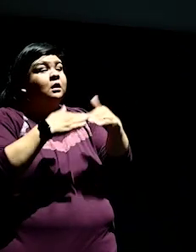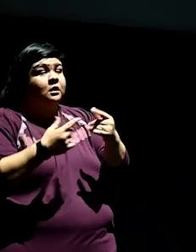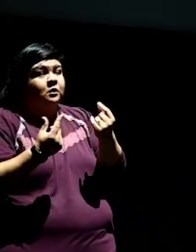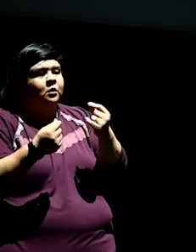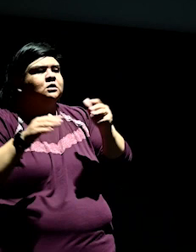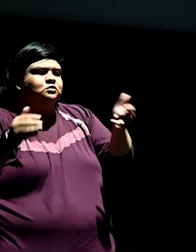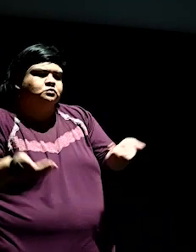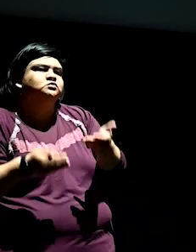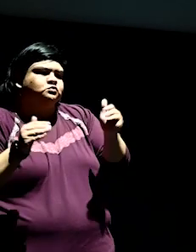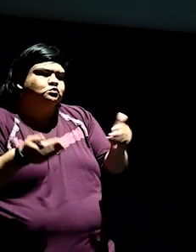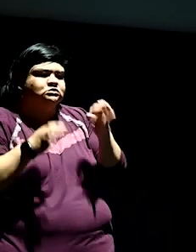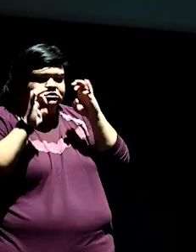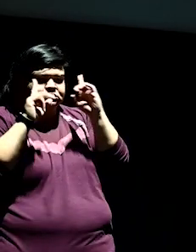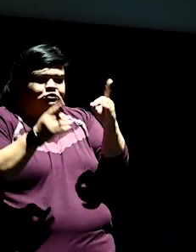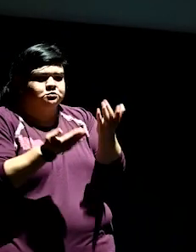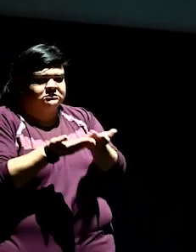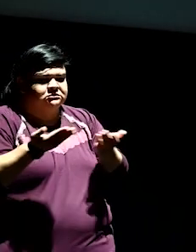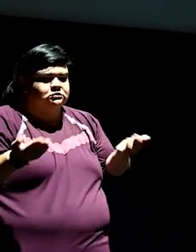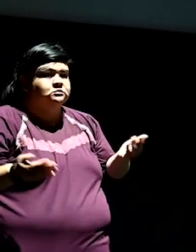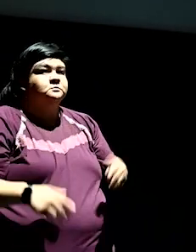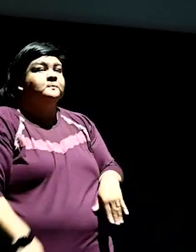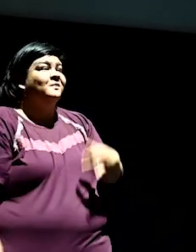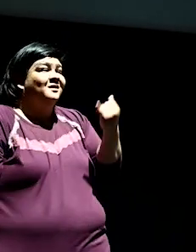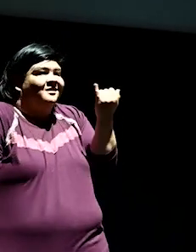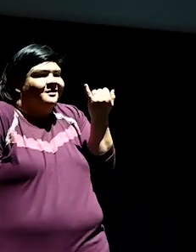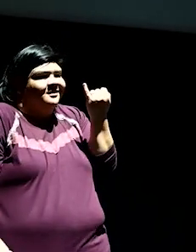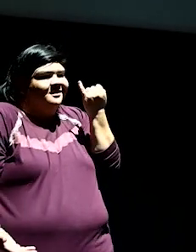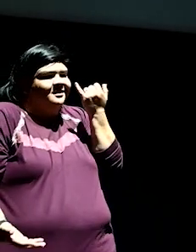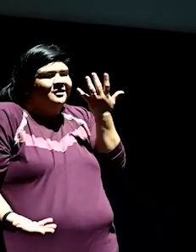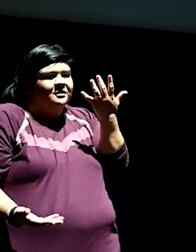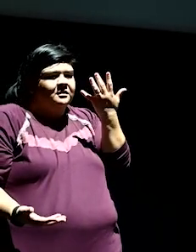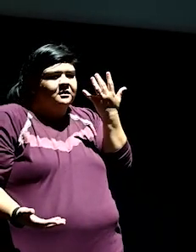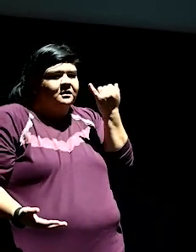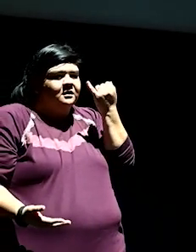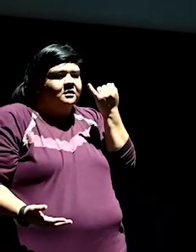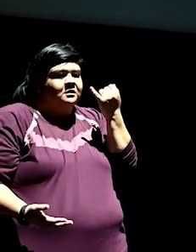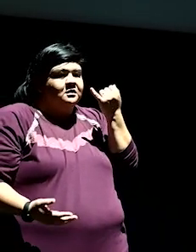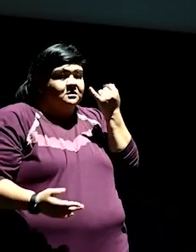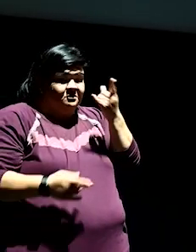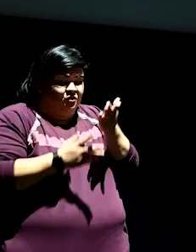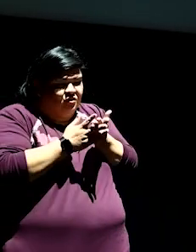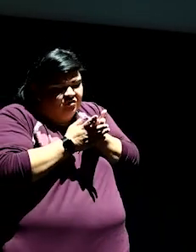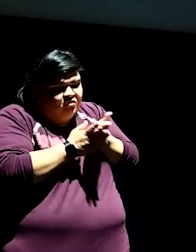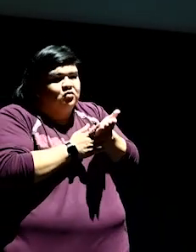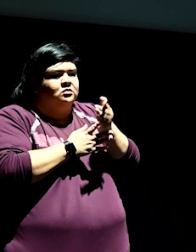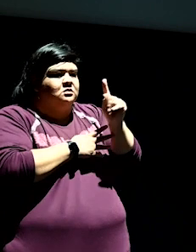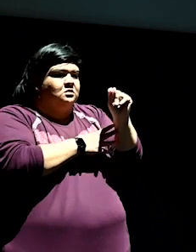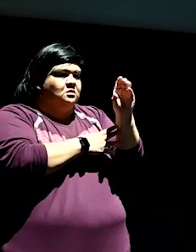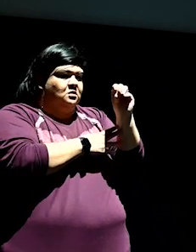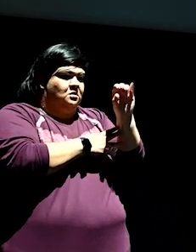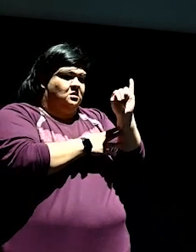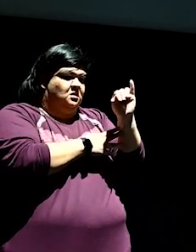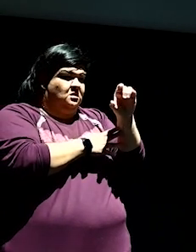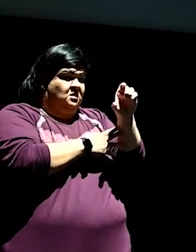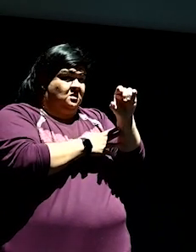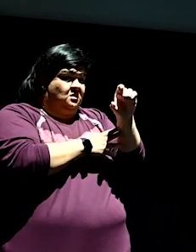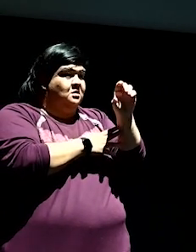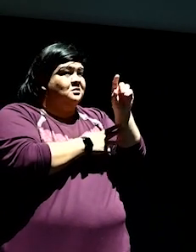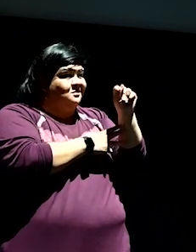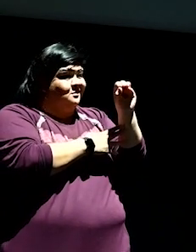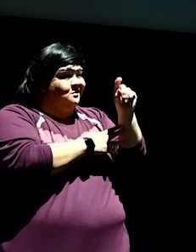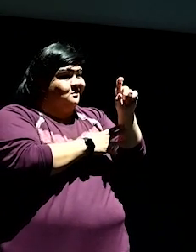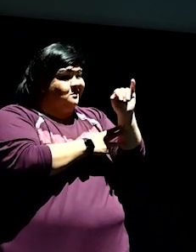materials. If you can't, the brain going through toxic stress